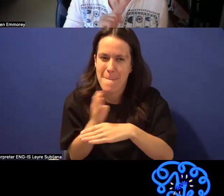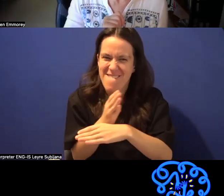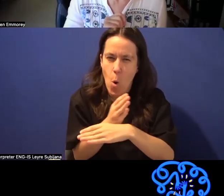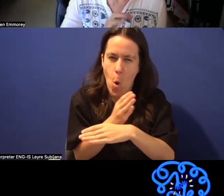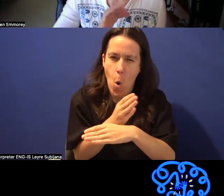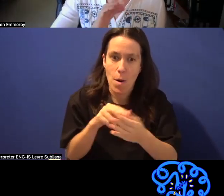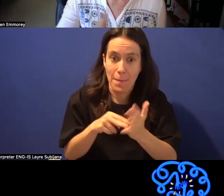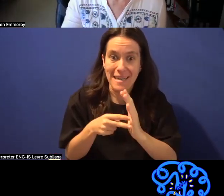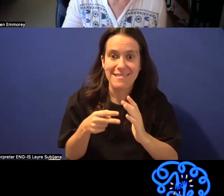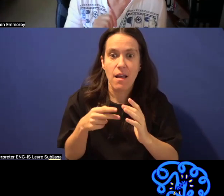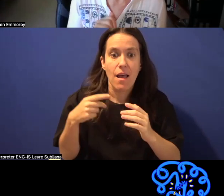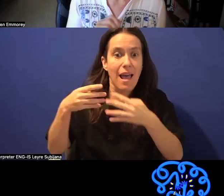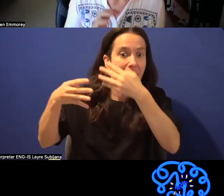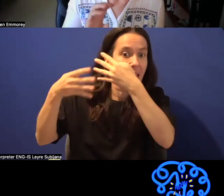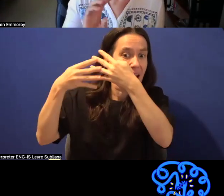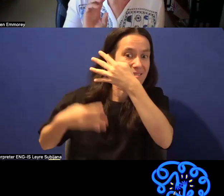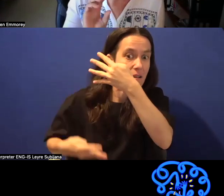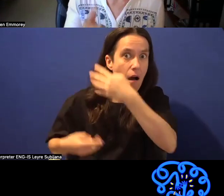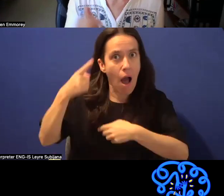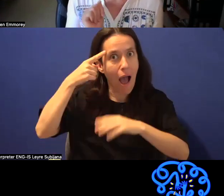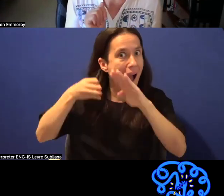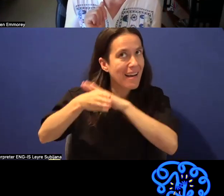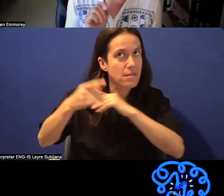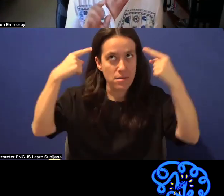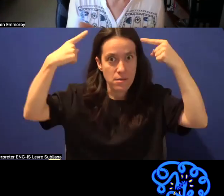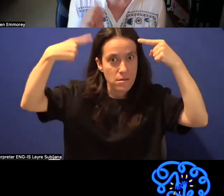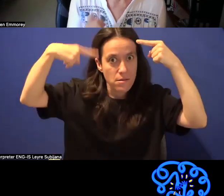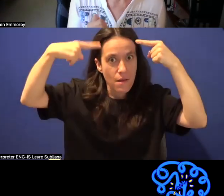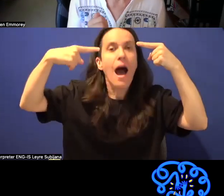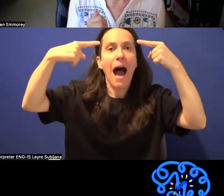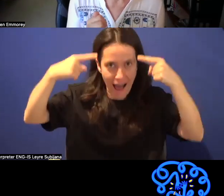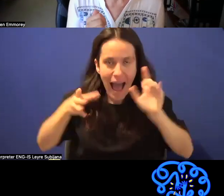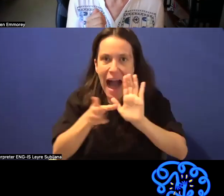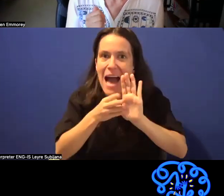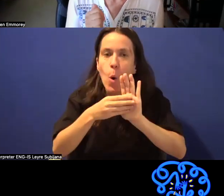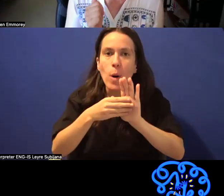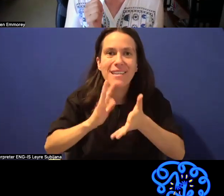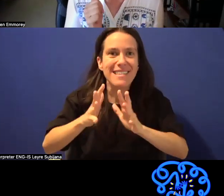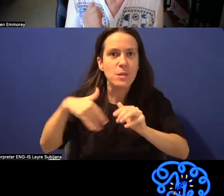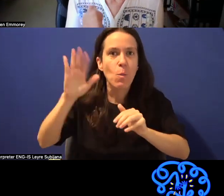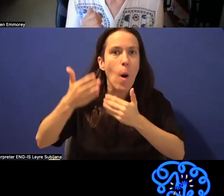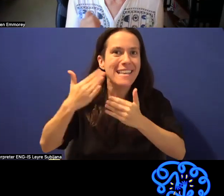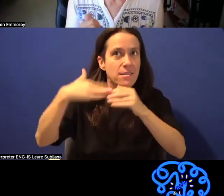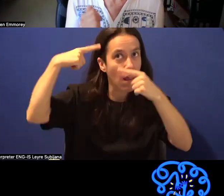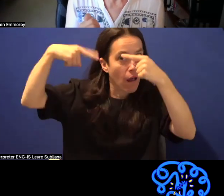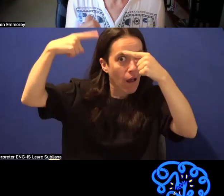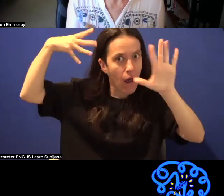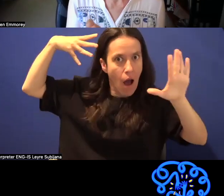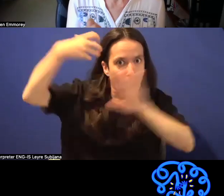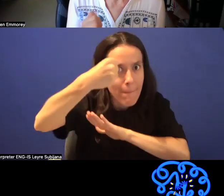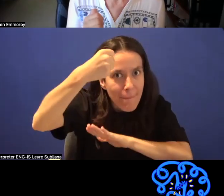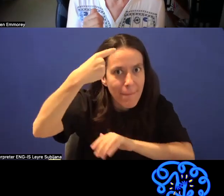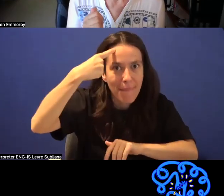during lexical access, suggesting that iconic signs are easier to retrieve. But the question is whether